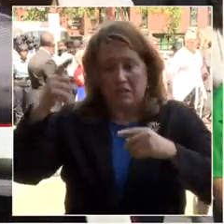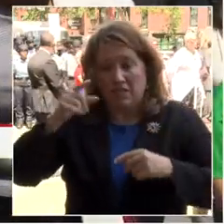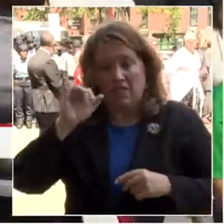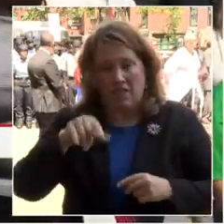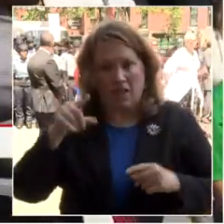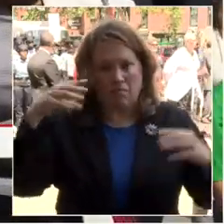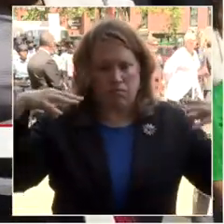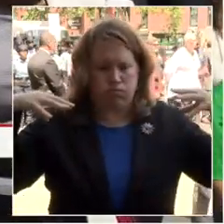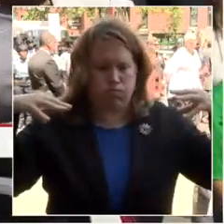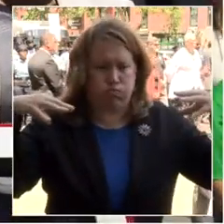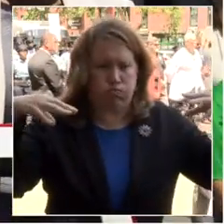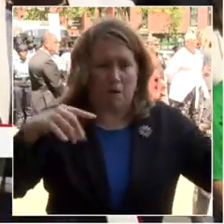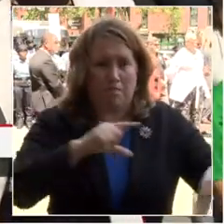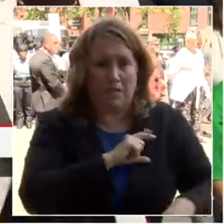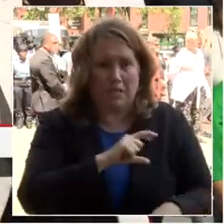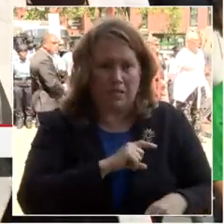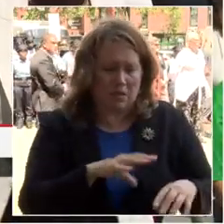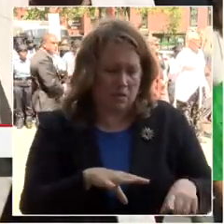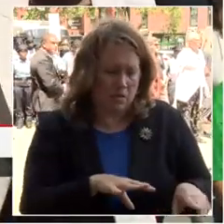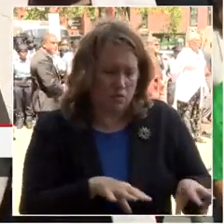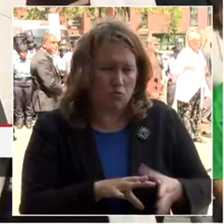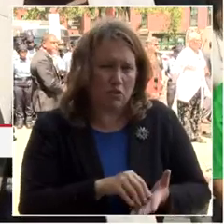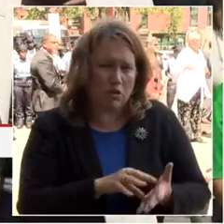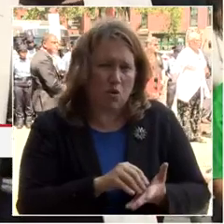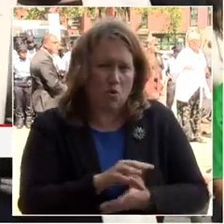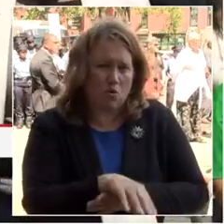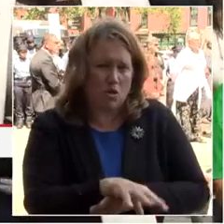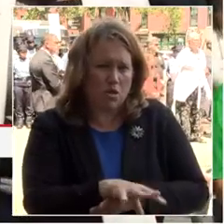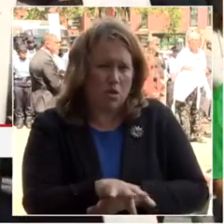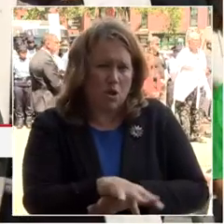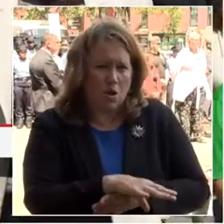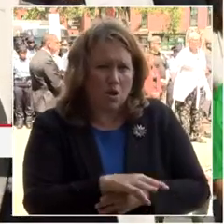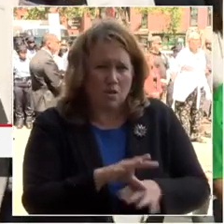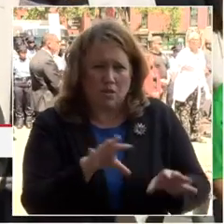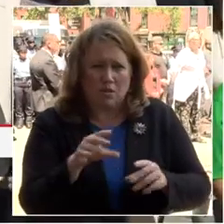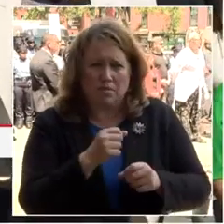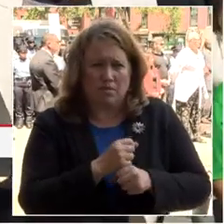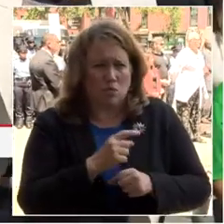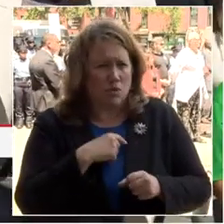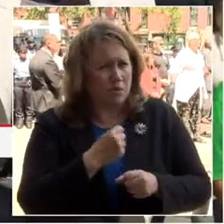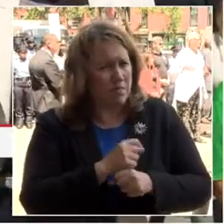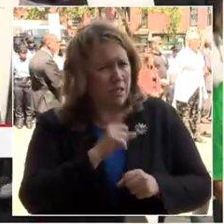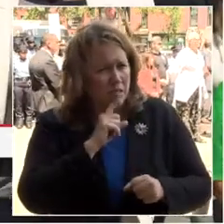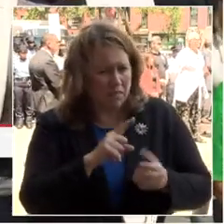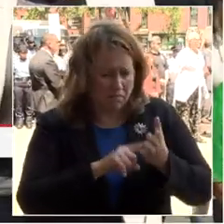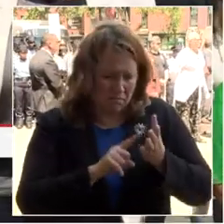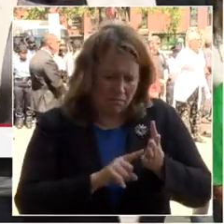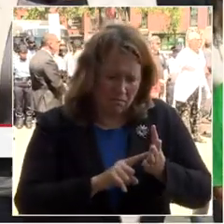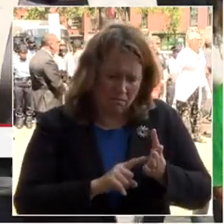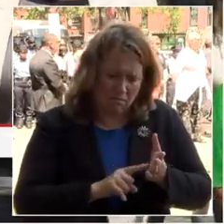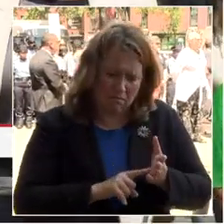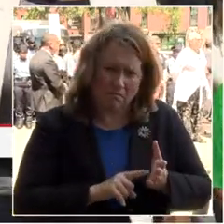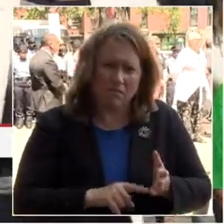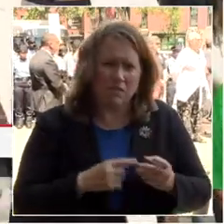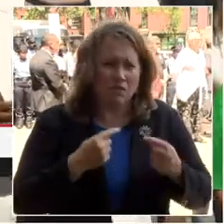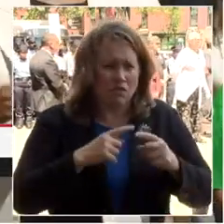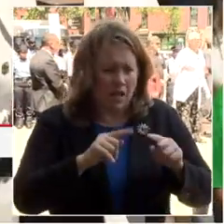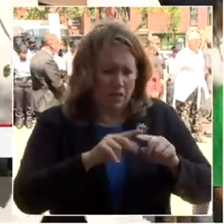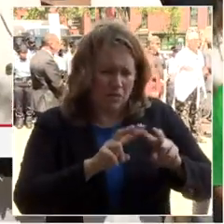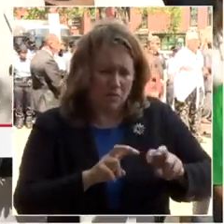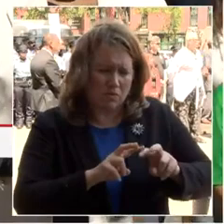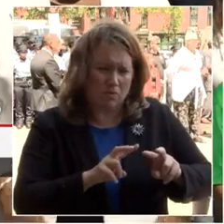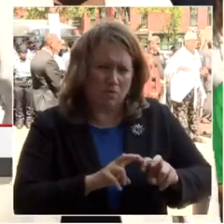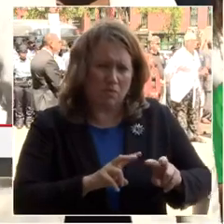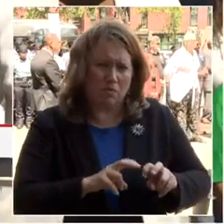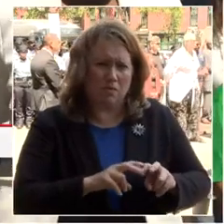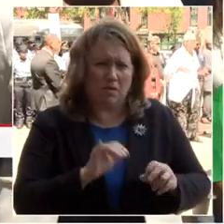on the scene. There's body-worn camera footage there. So really kind of going through, the detectives going through that video were able to help us get